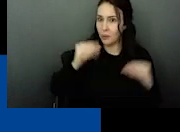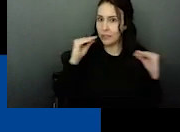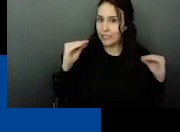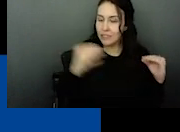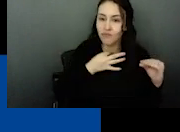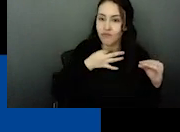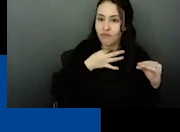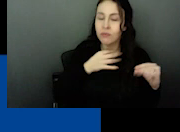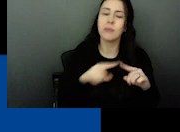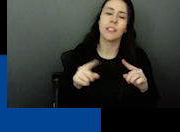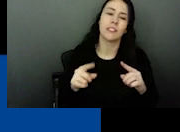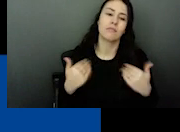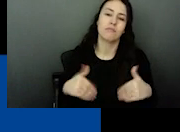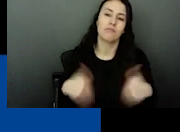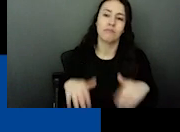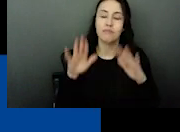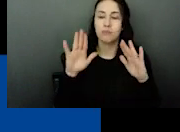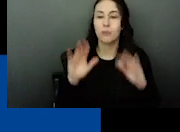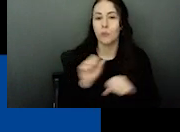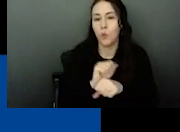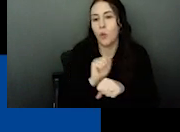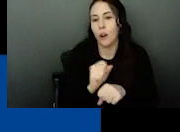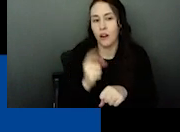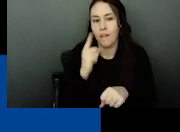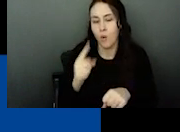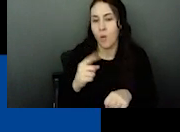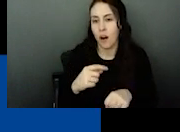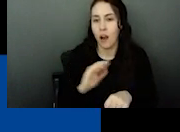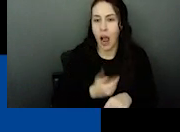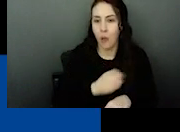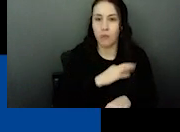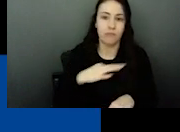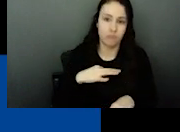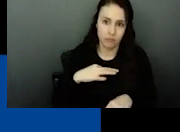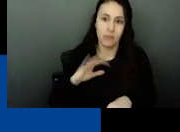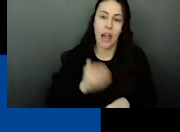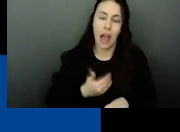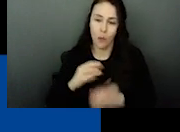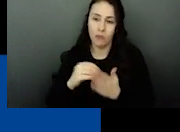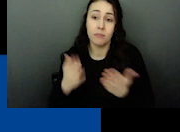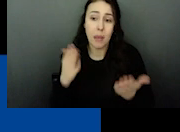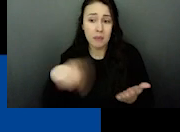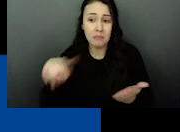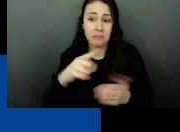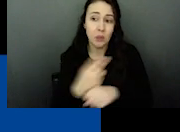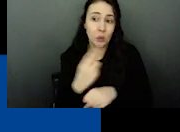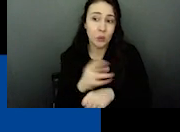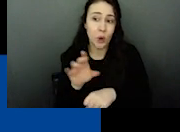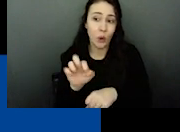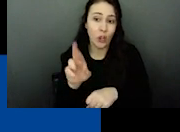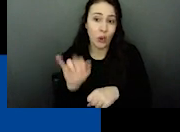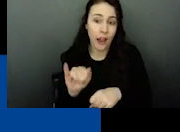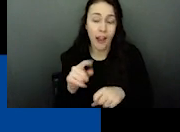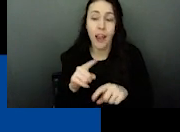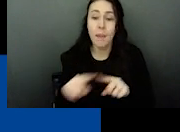for our students. And you know, I suspect many of you already use OER, but I would say the thing I love the most is that my students have access to